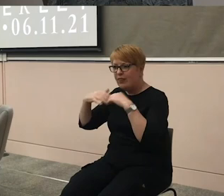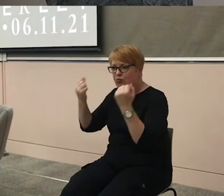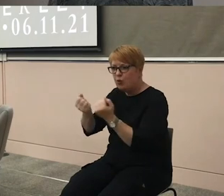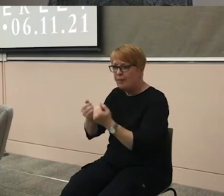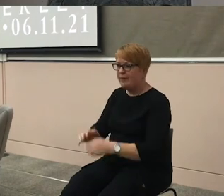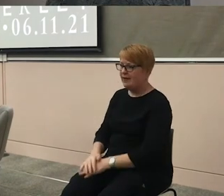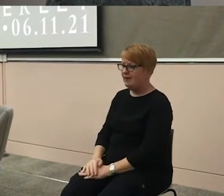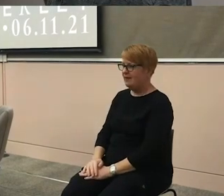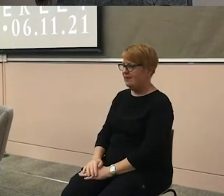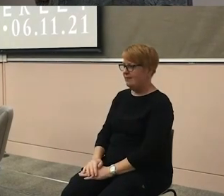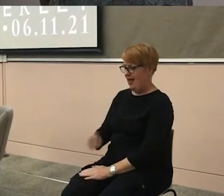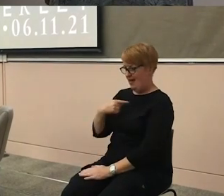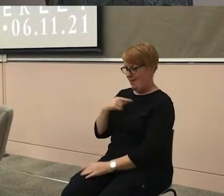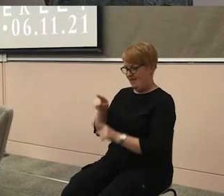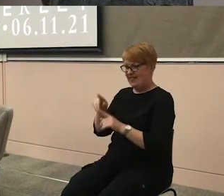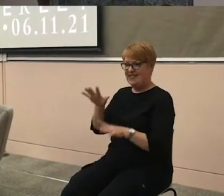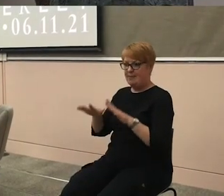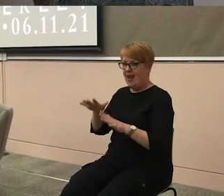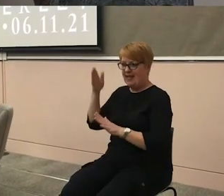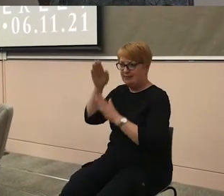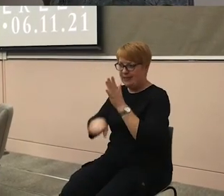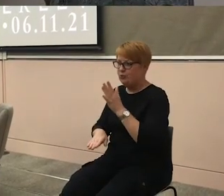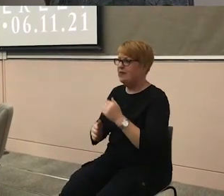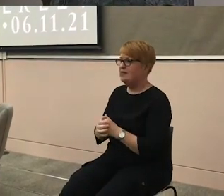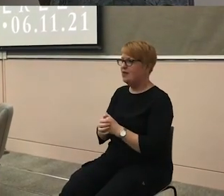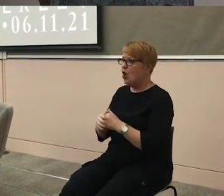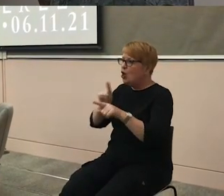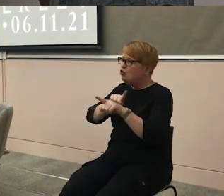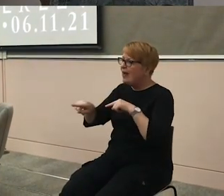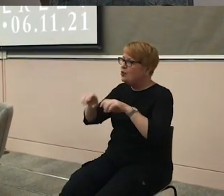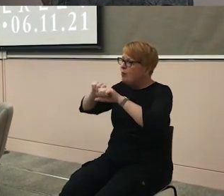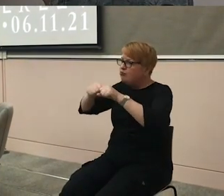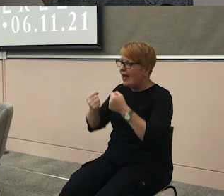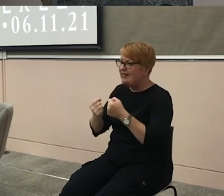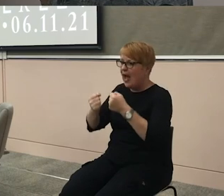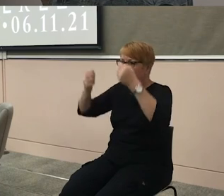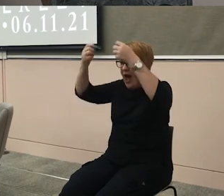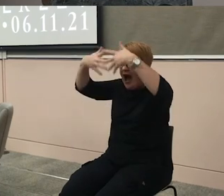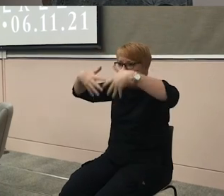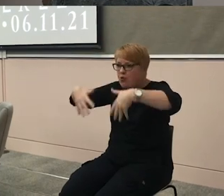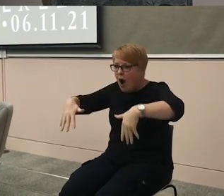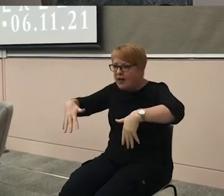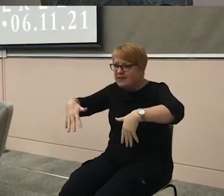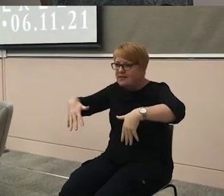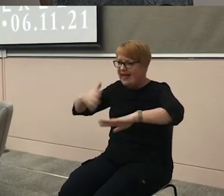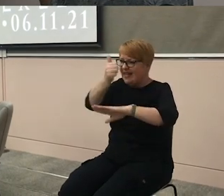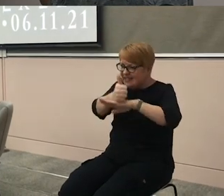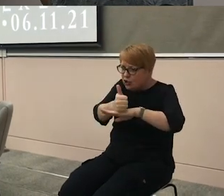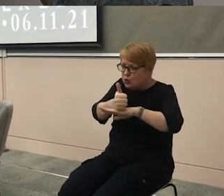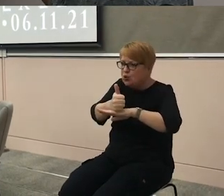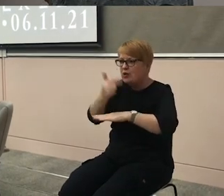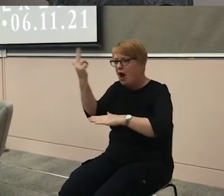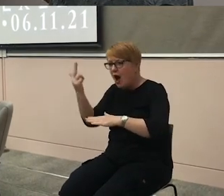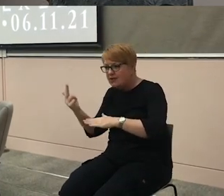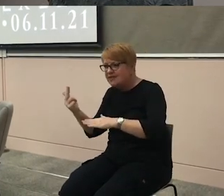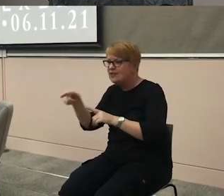strange, of trying to break down hierarchies between artists, institution and communities. So I'm working with a